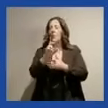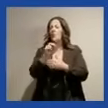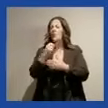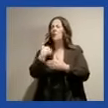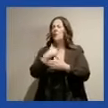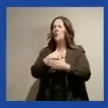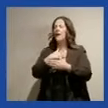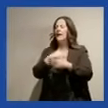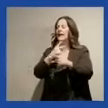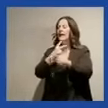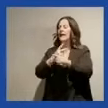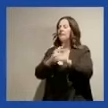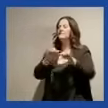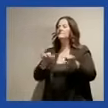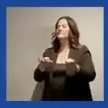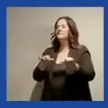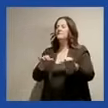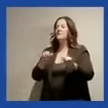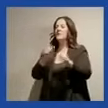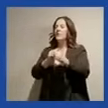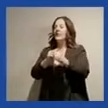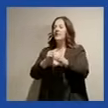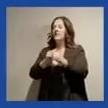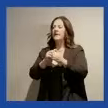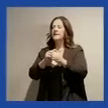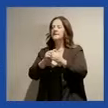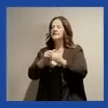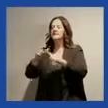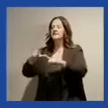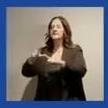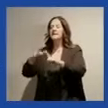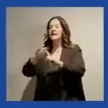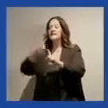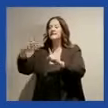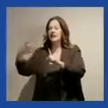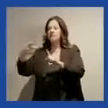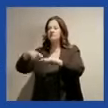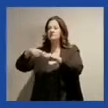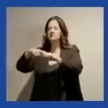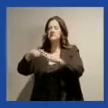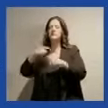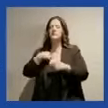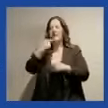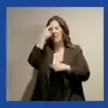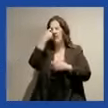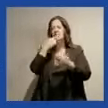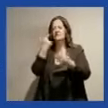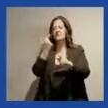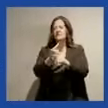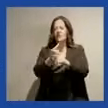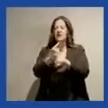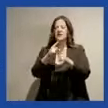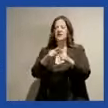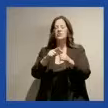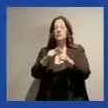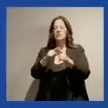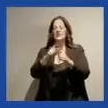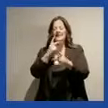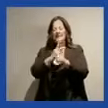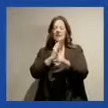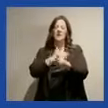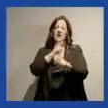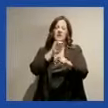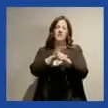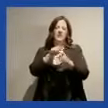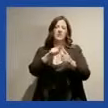the line on where we are with the expansion for the time being? I thought it was right to fulfill our commitment to those providers. I think